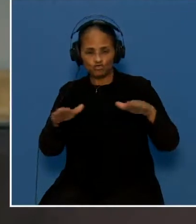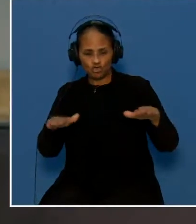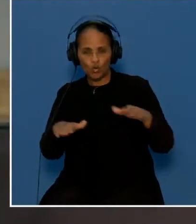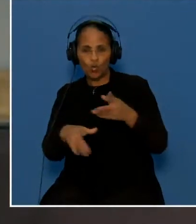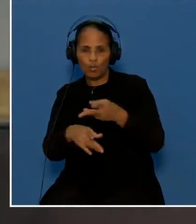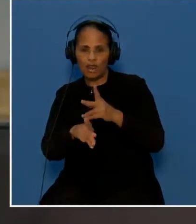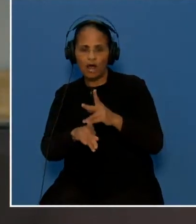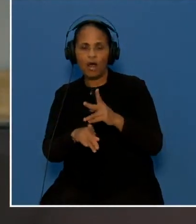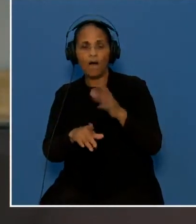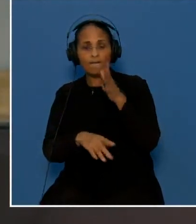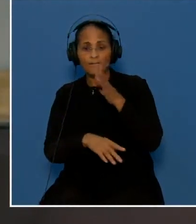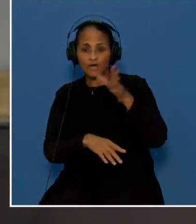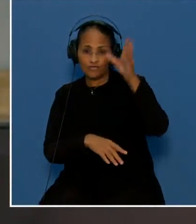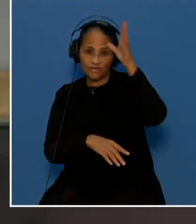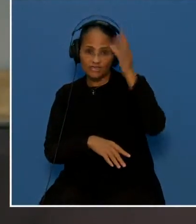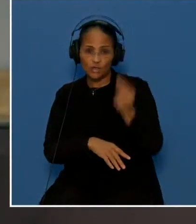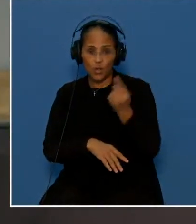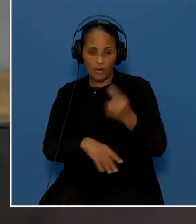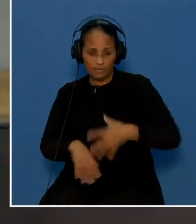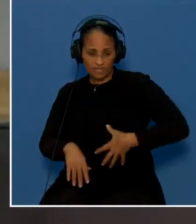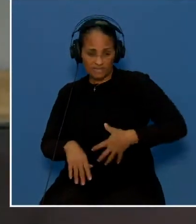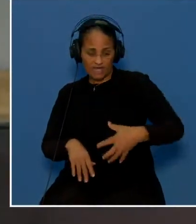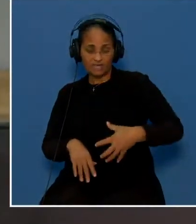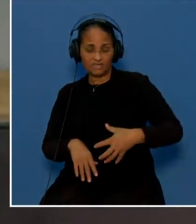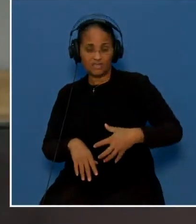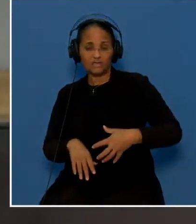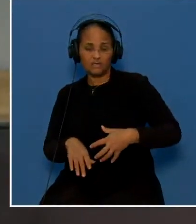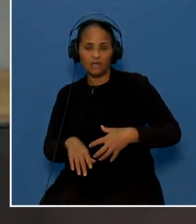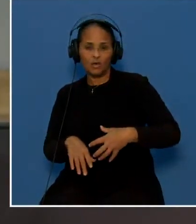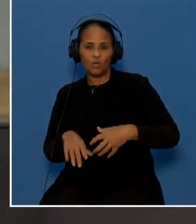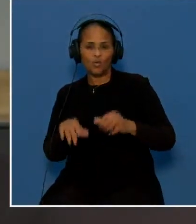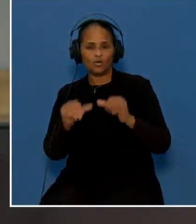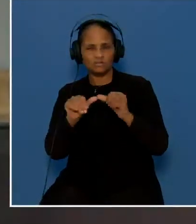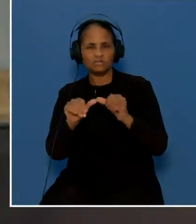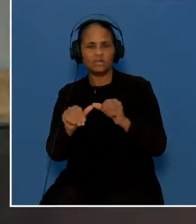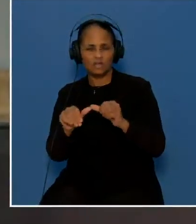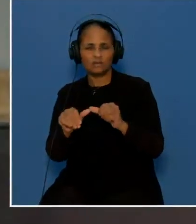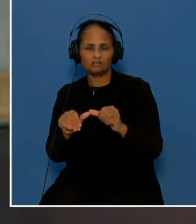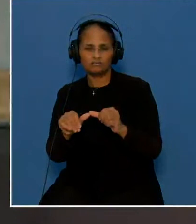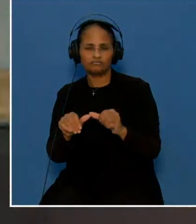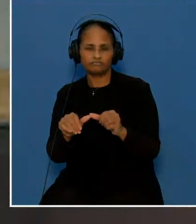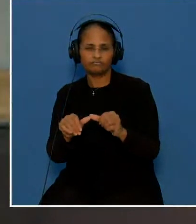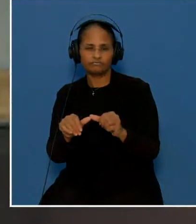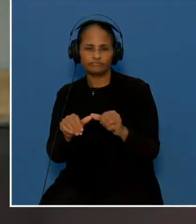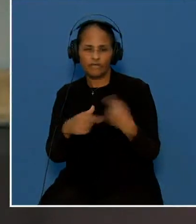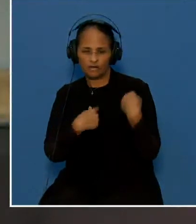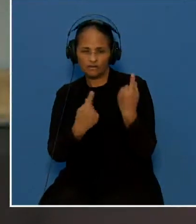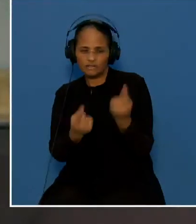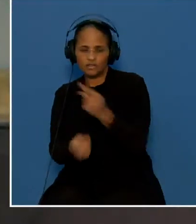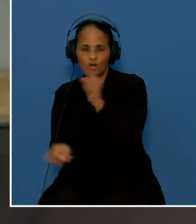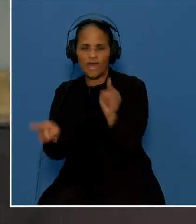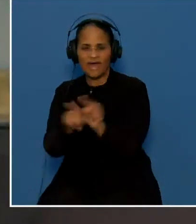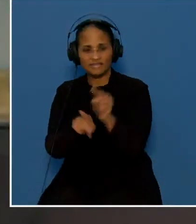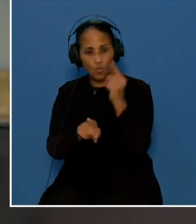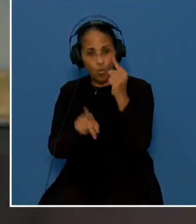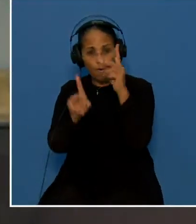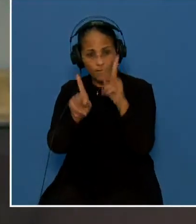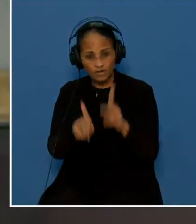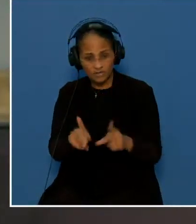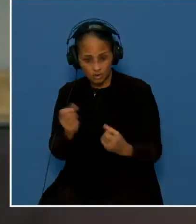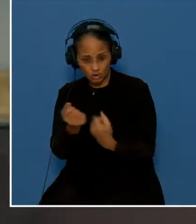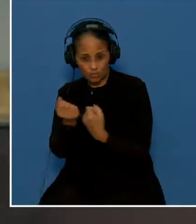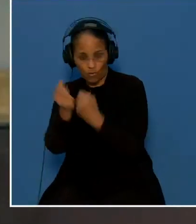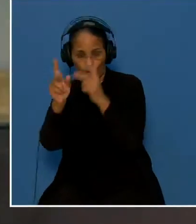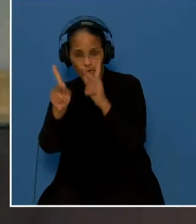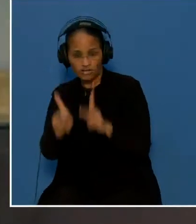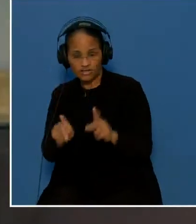parents only, and the maternity ward's visiting will remain as is, which is one designated support